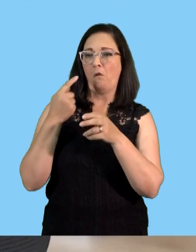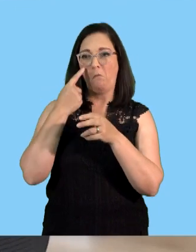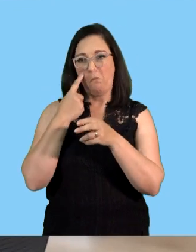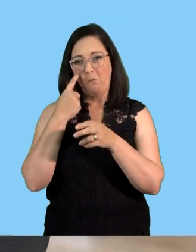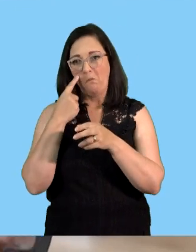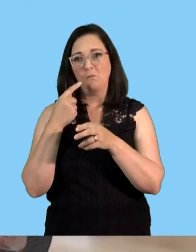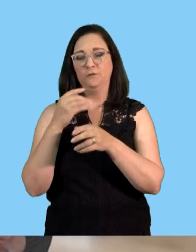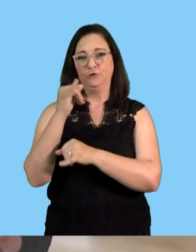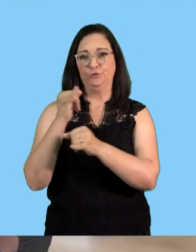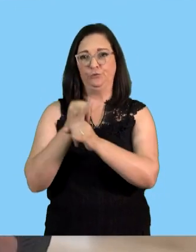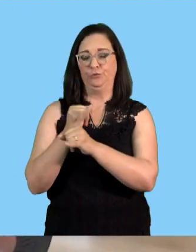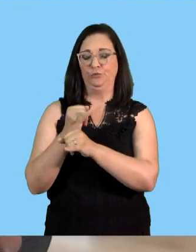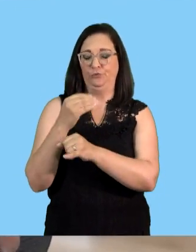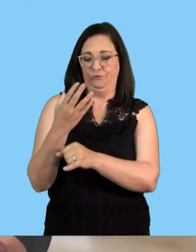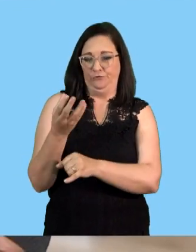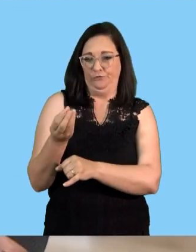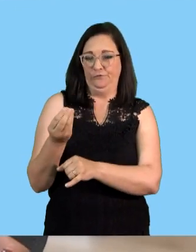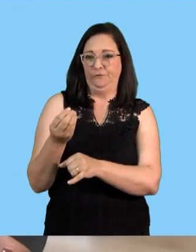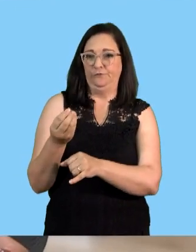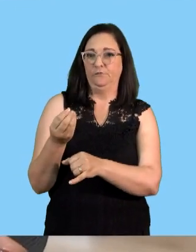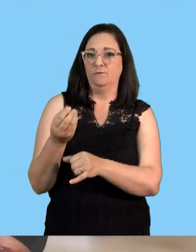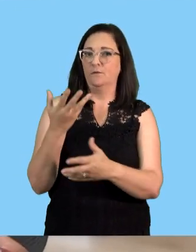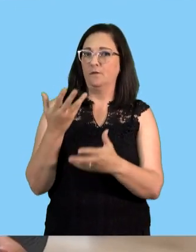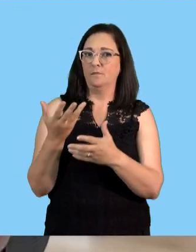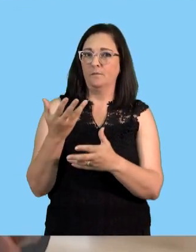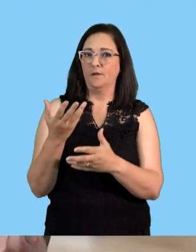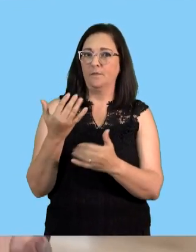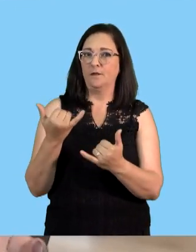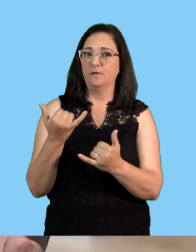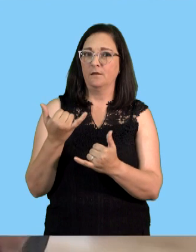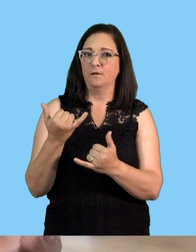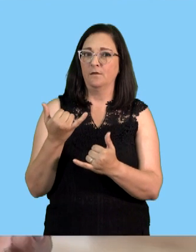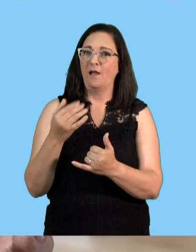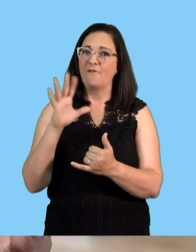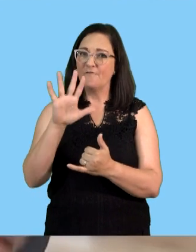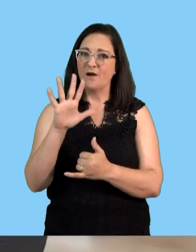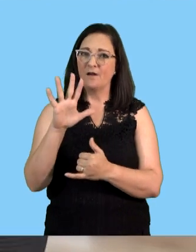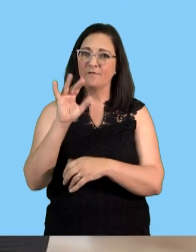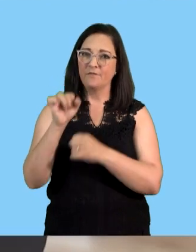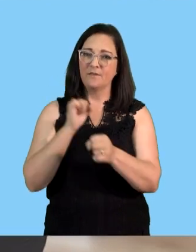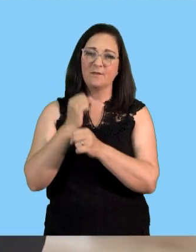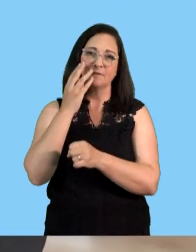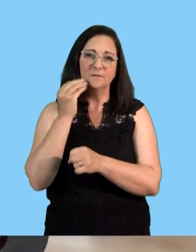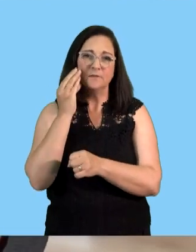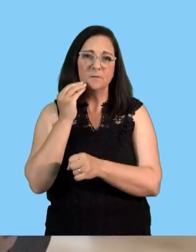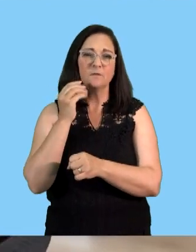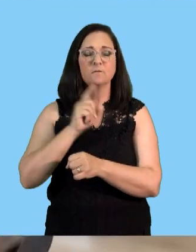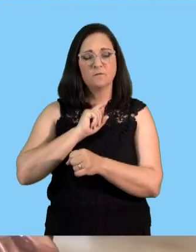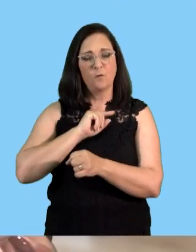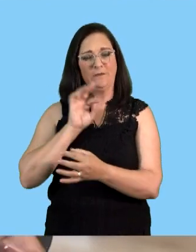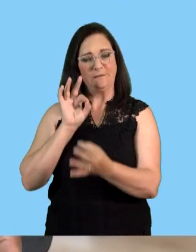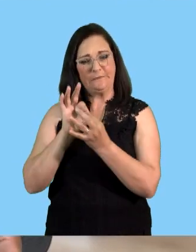maybe 5 years experience in this specific subject, maybe, or specific discipline, maybe. So this is what a